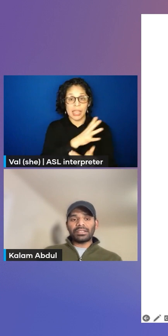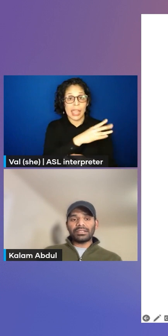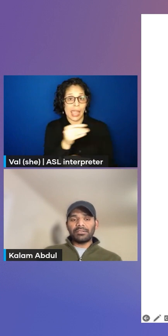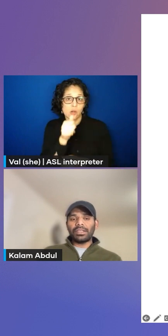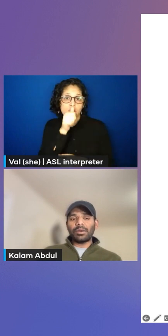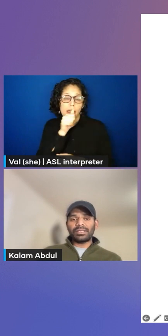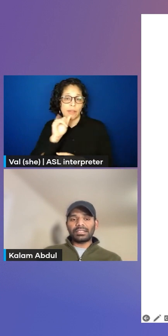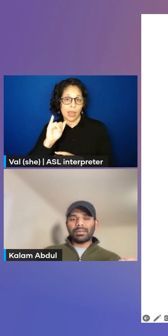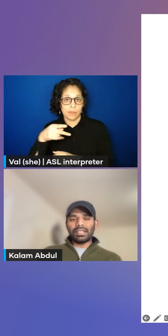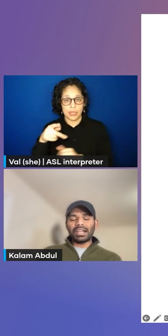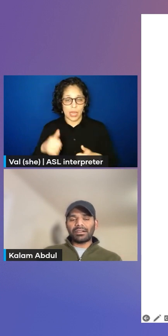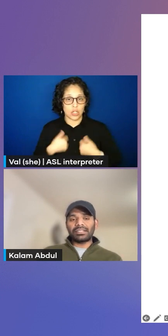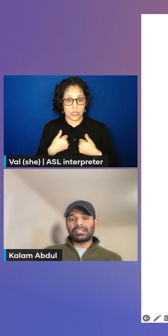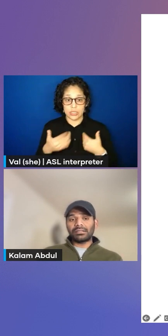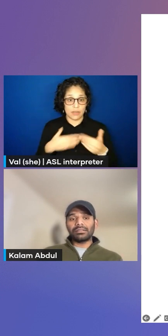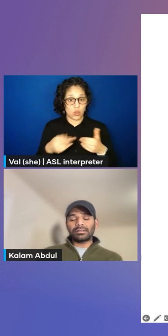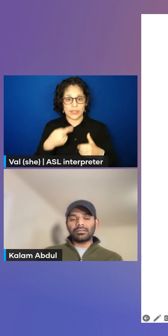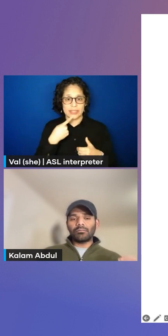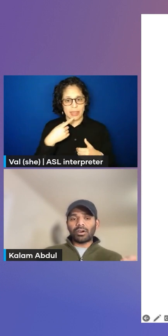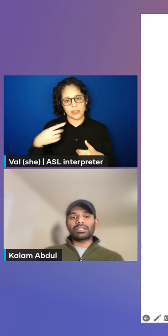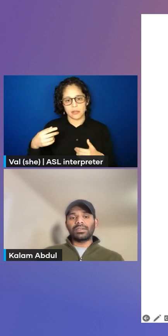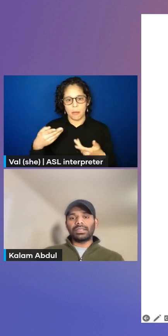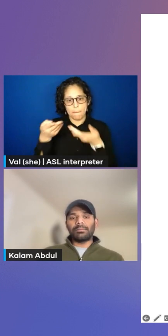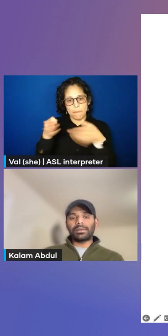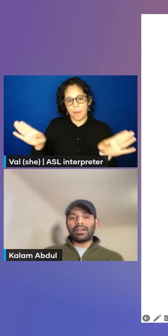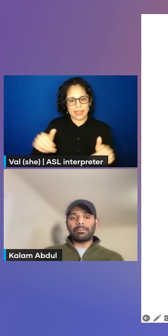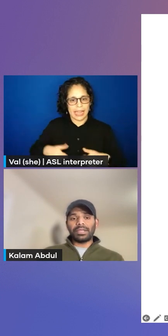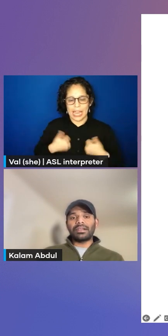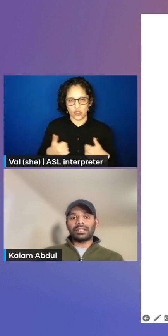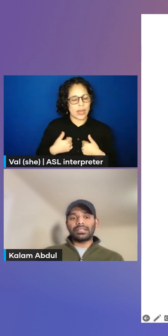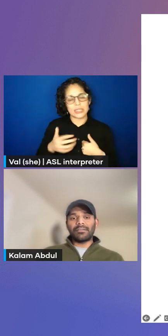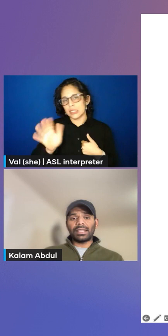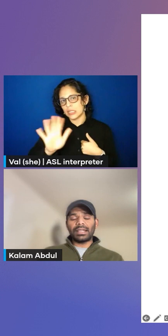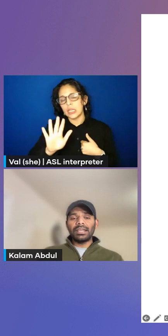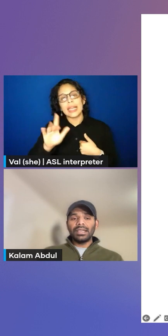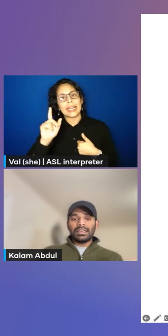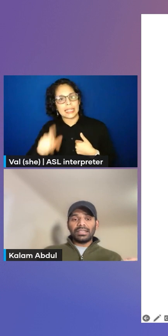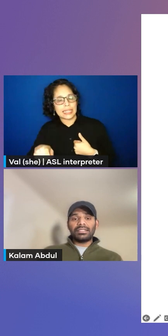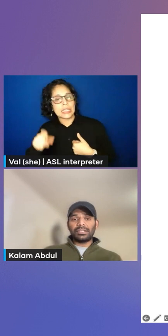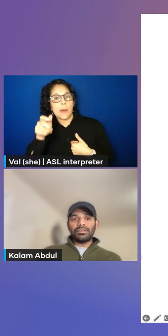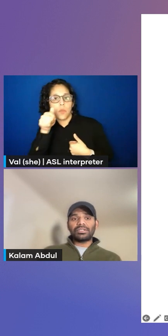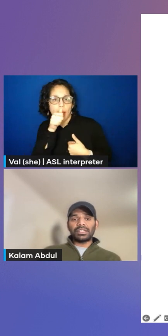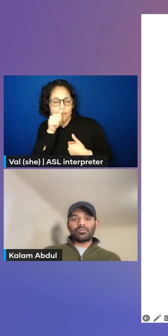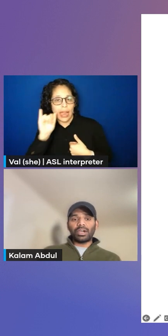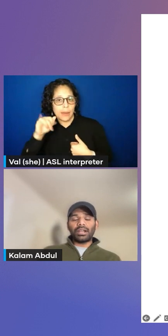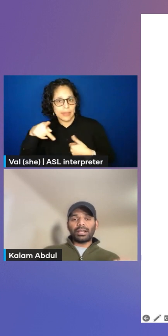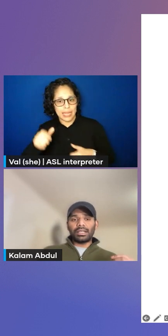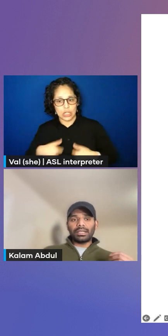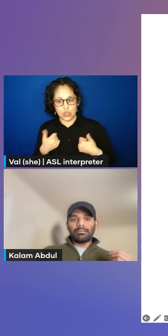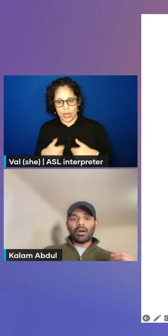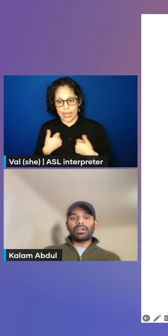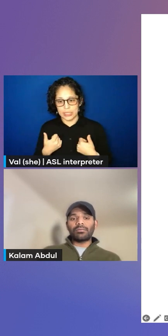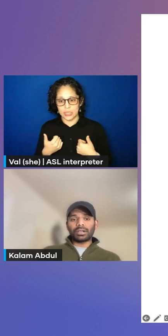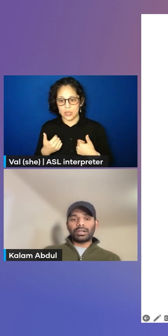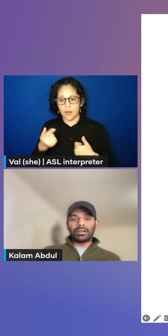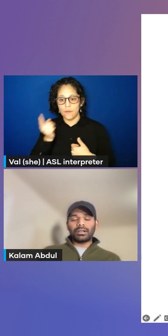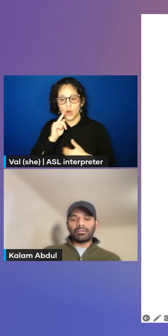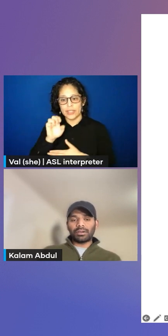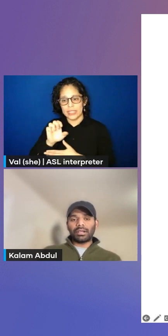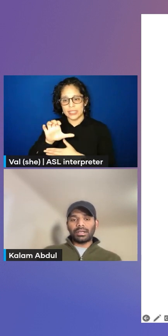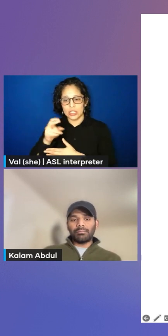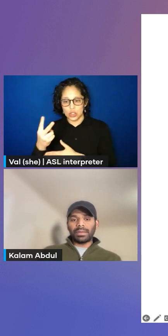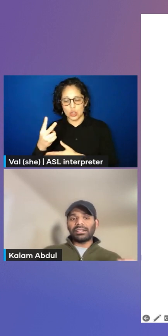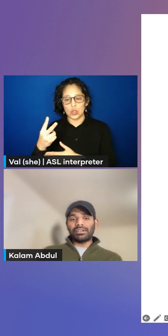IP address. Even though it says public address, it still works with the private IP address of that EC2 instance where the boundary